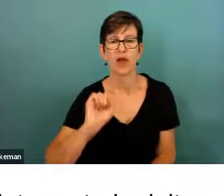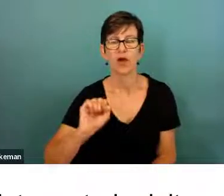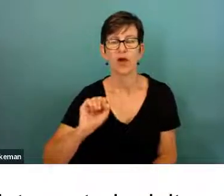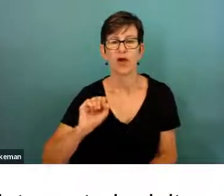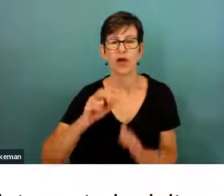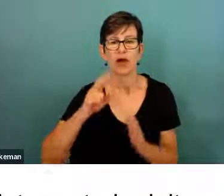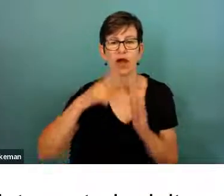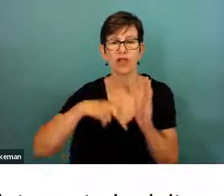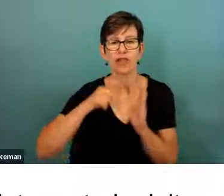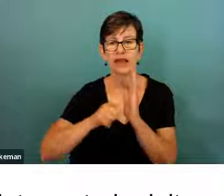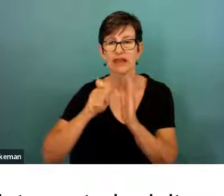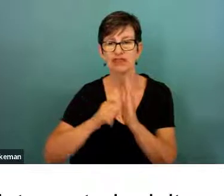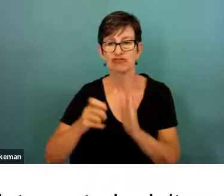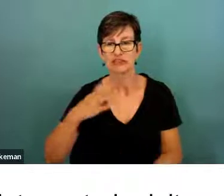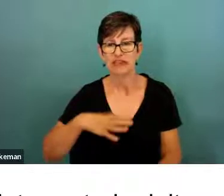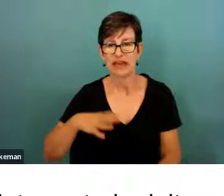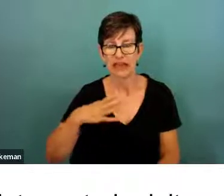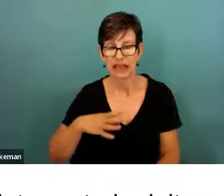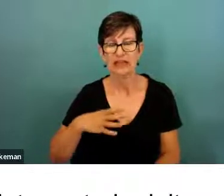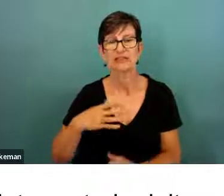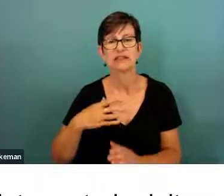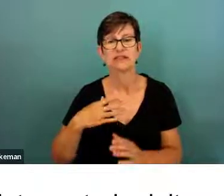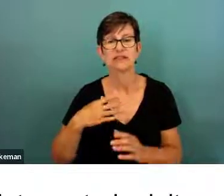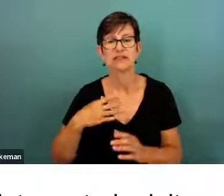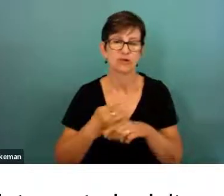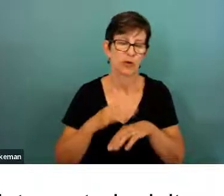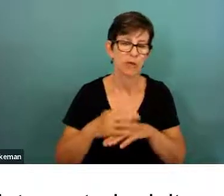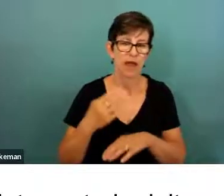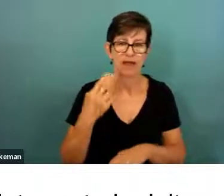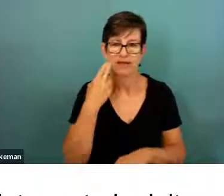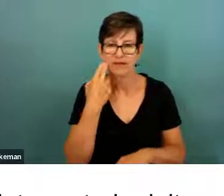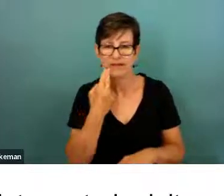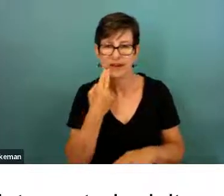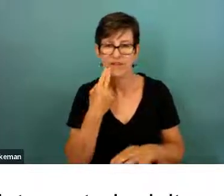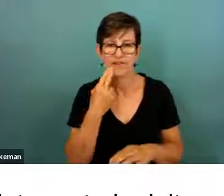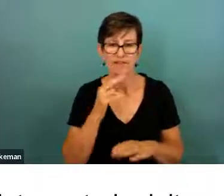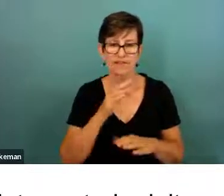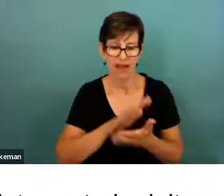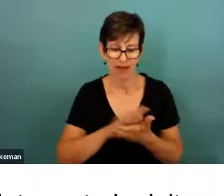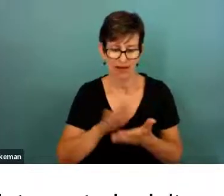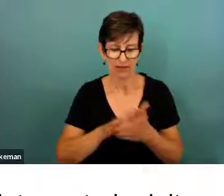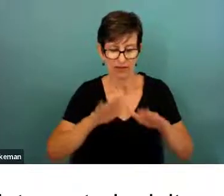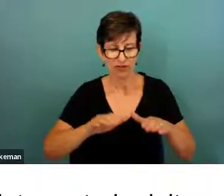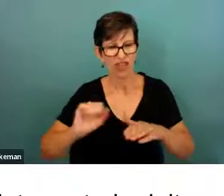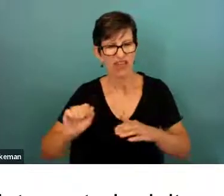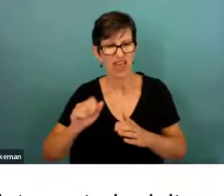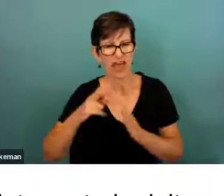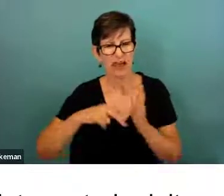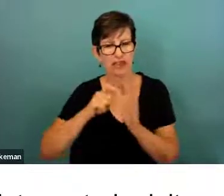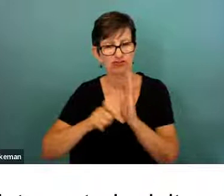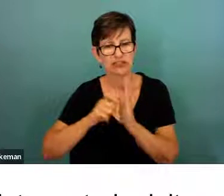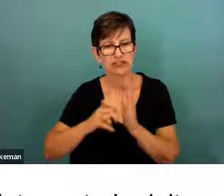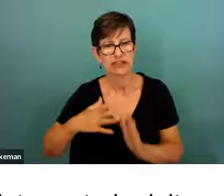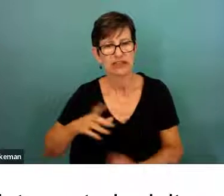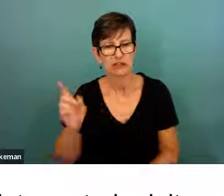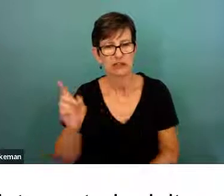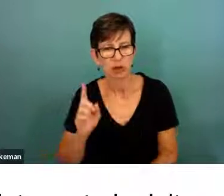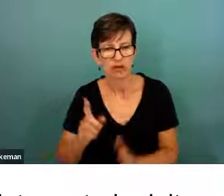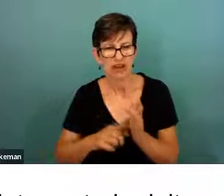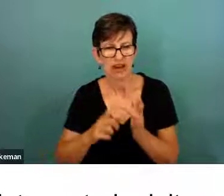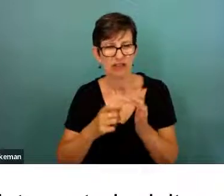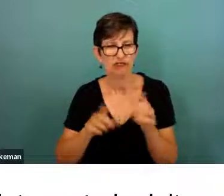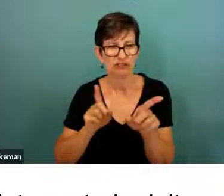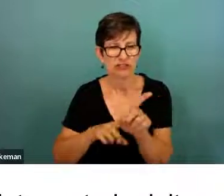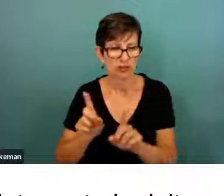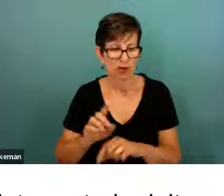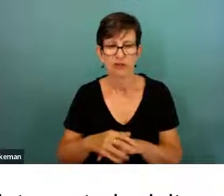of deaf children and children who are hard of hearing. So I guess by way of